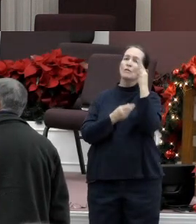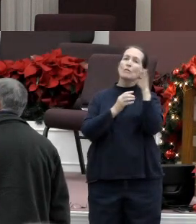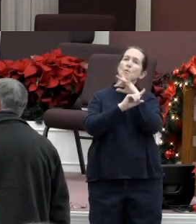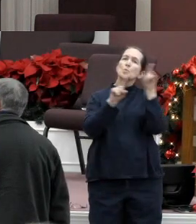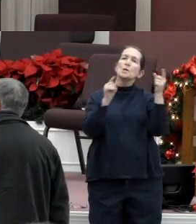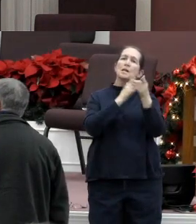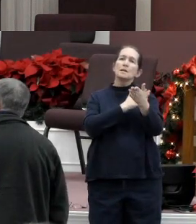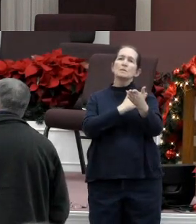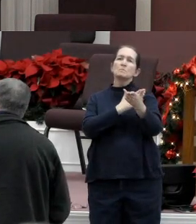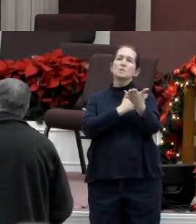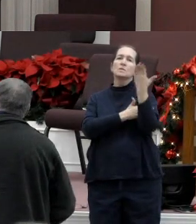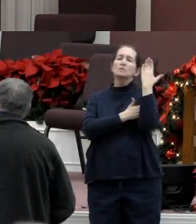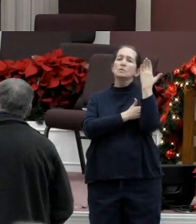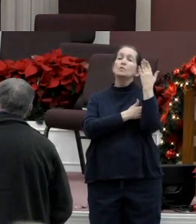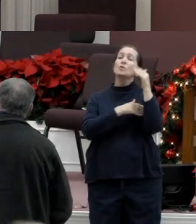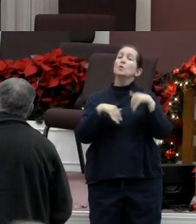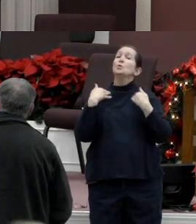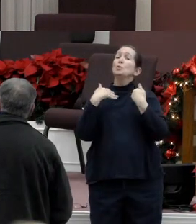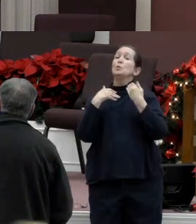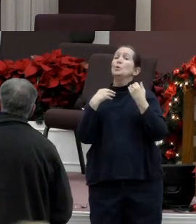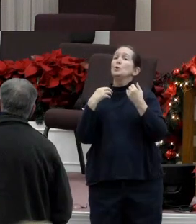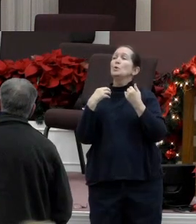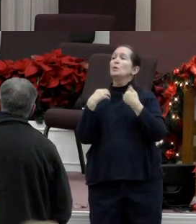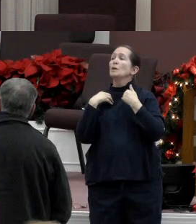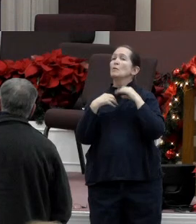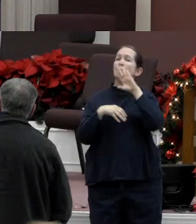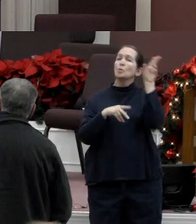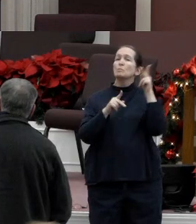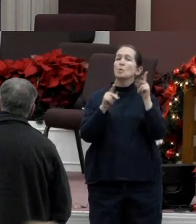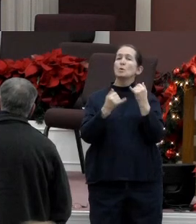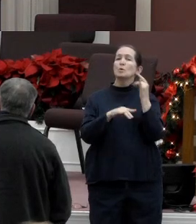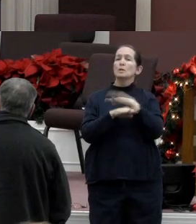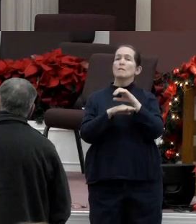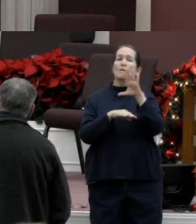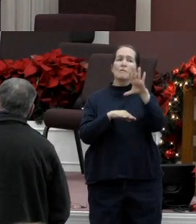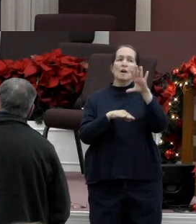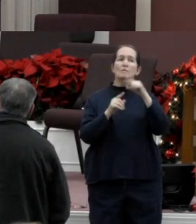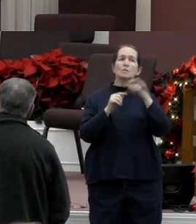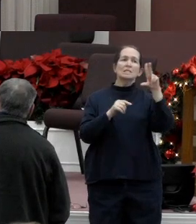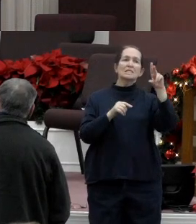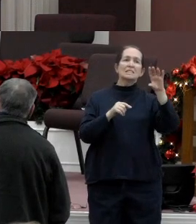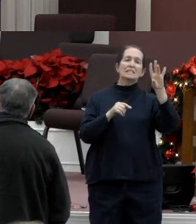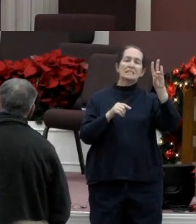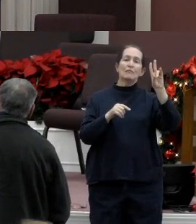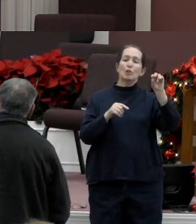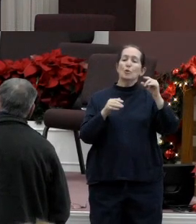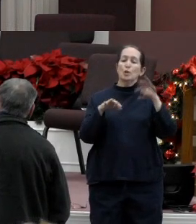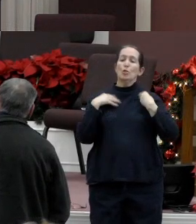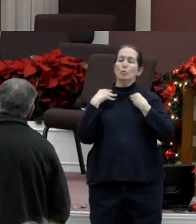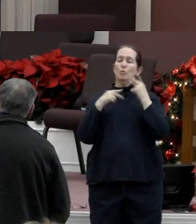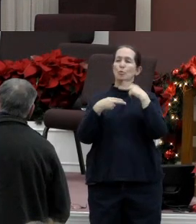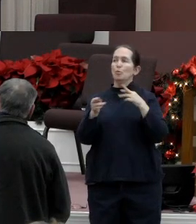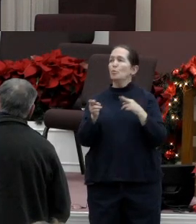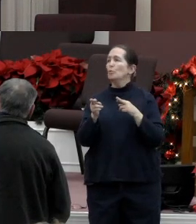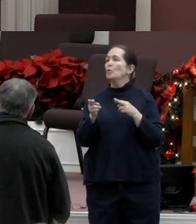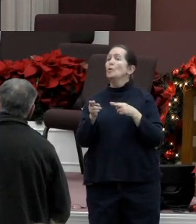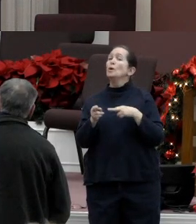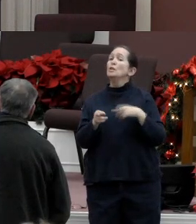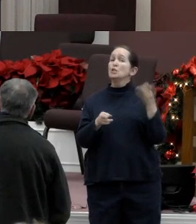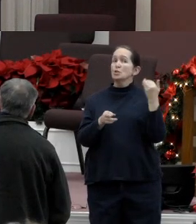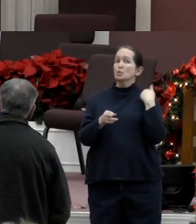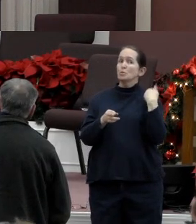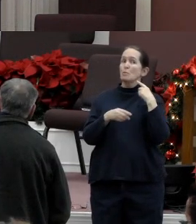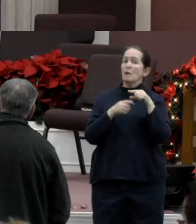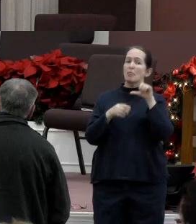this morning. The youth will have their Christmas party tonight from 5 to 7:30 in the youth room. Just a reminder about